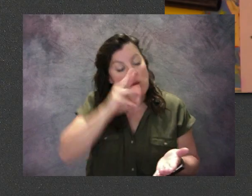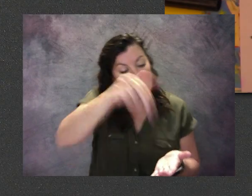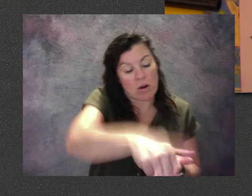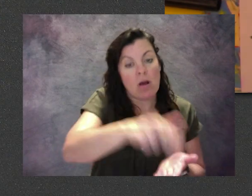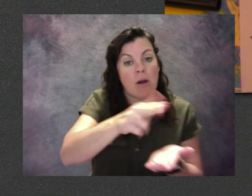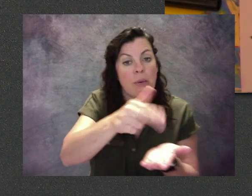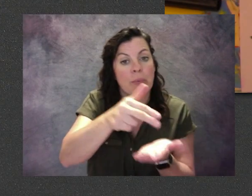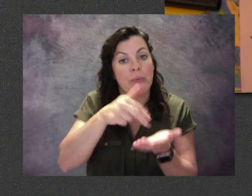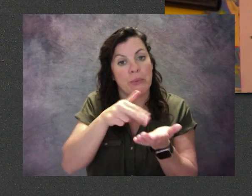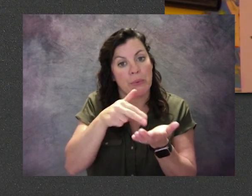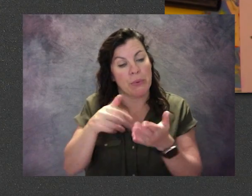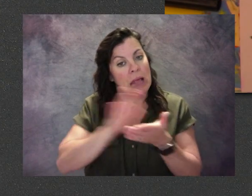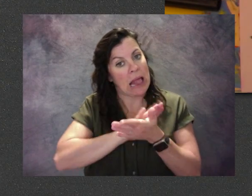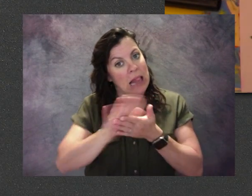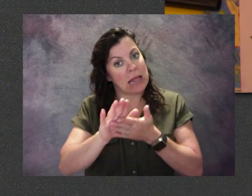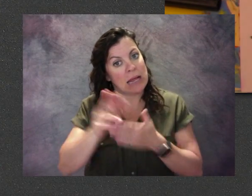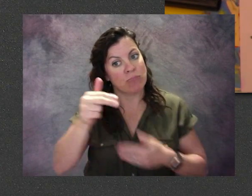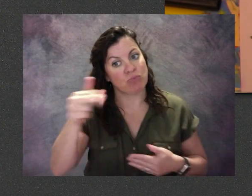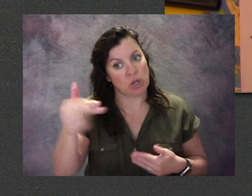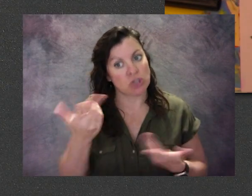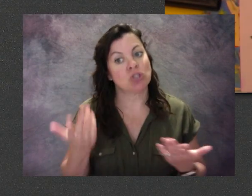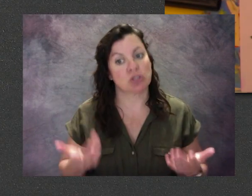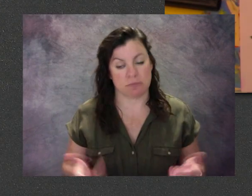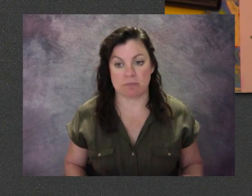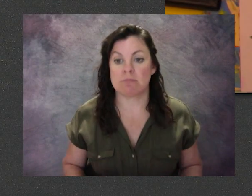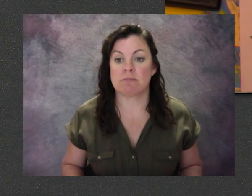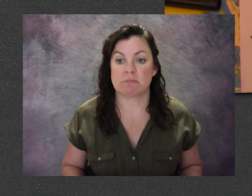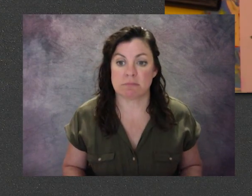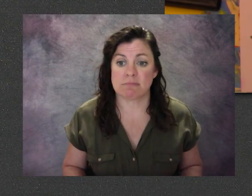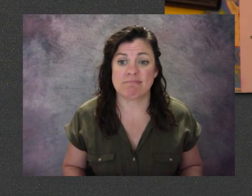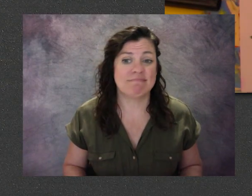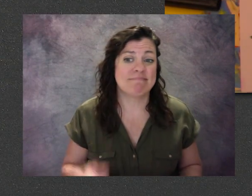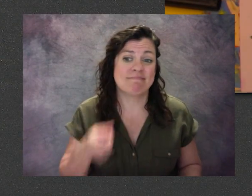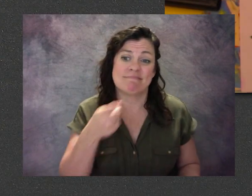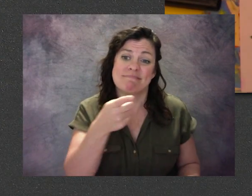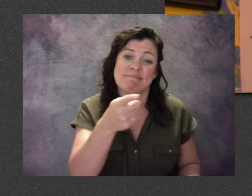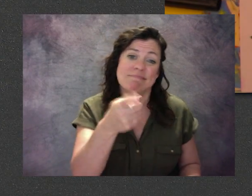I could even use a variety. Maybe I even want to get some